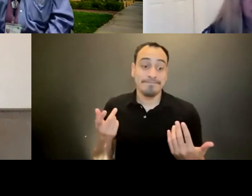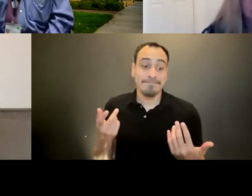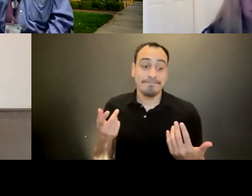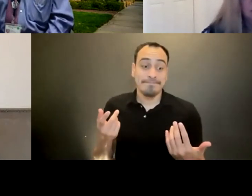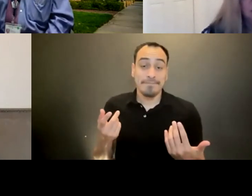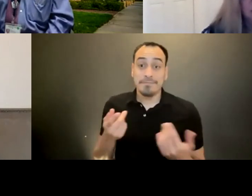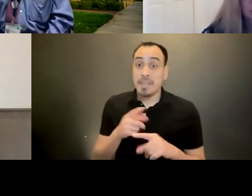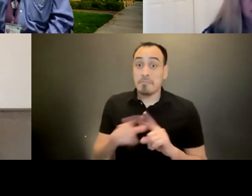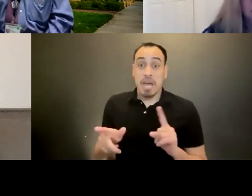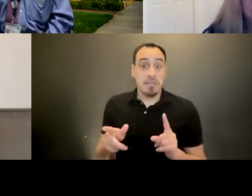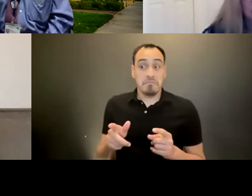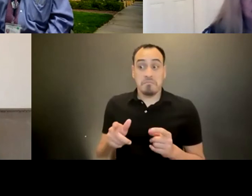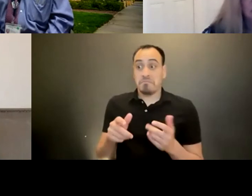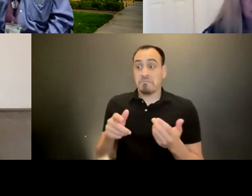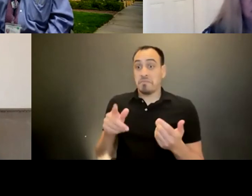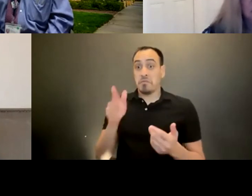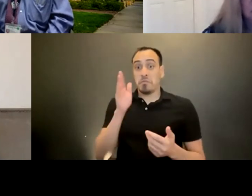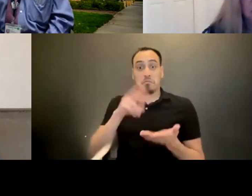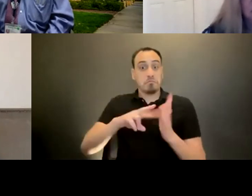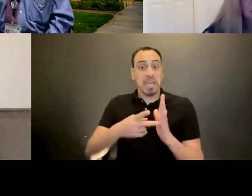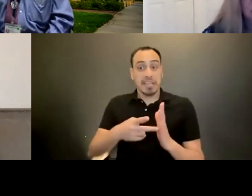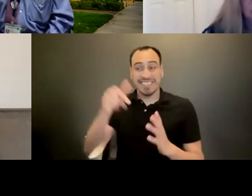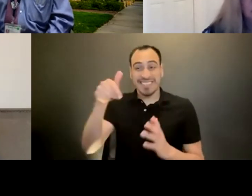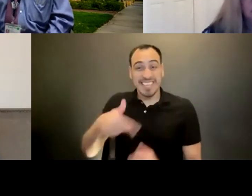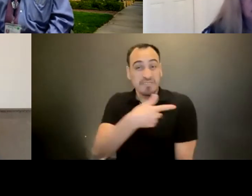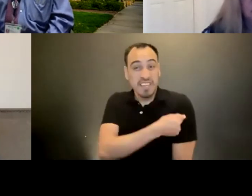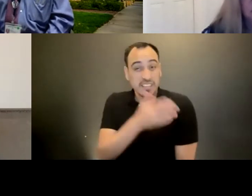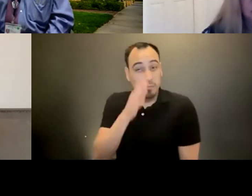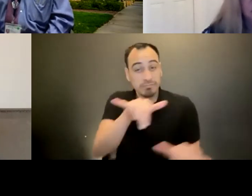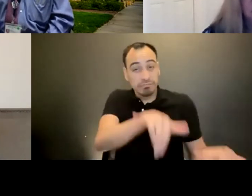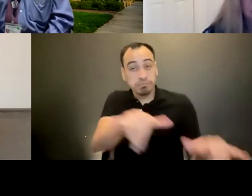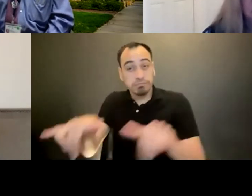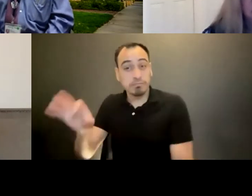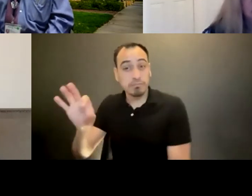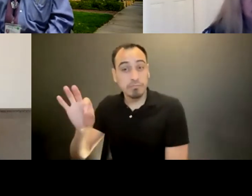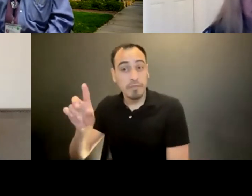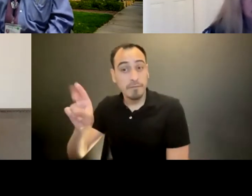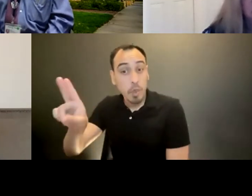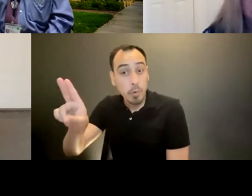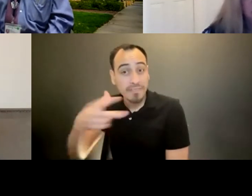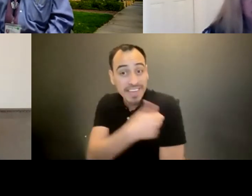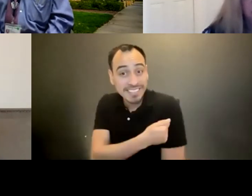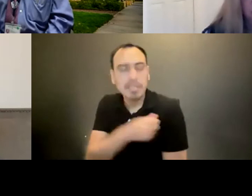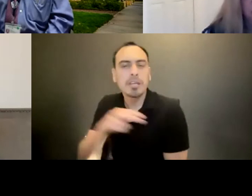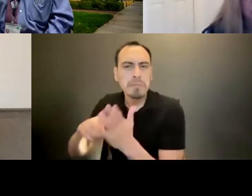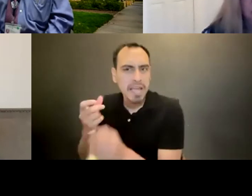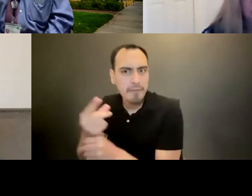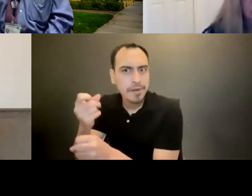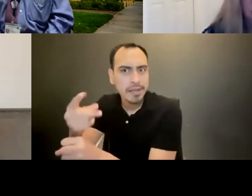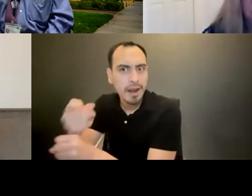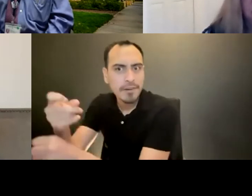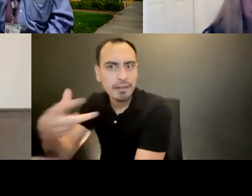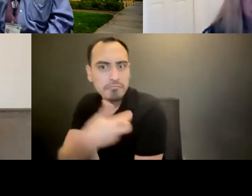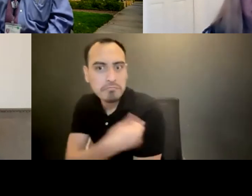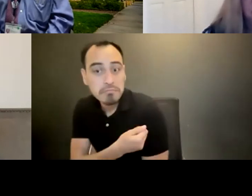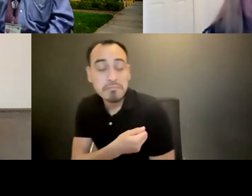vaccine, where you have to get it year after year. And because this virus doesn't seem to change as rapidly